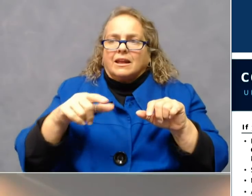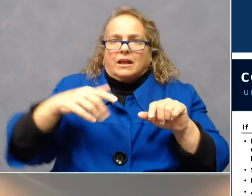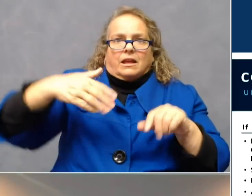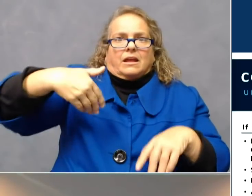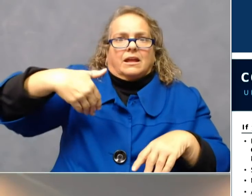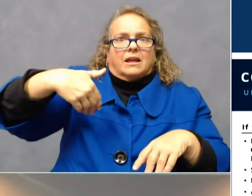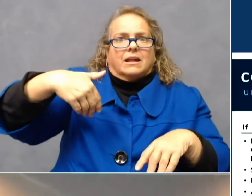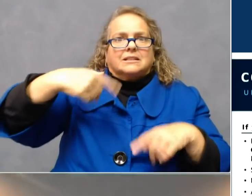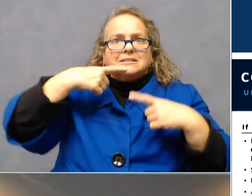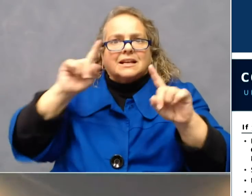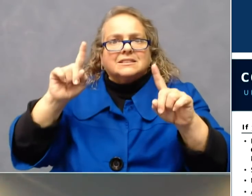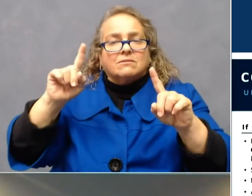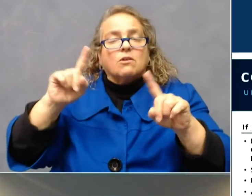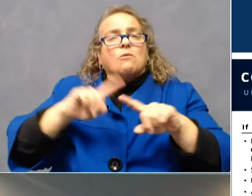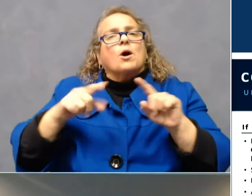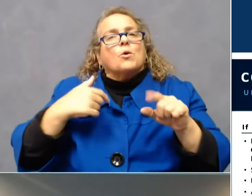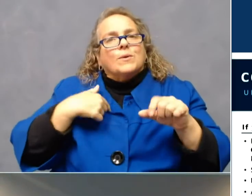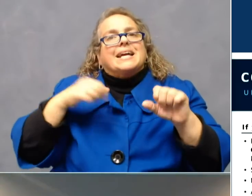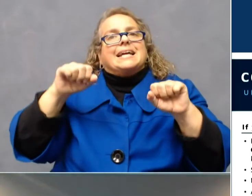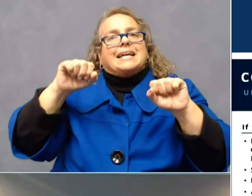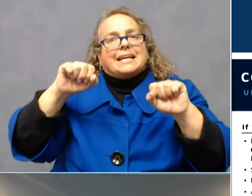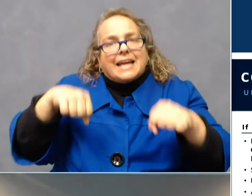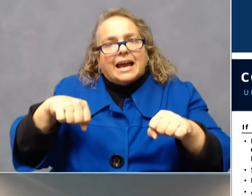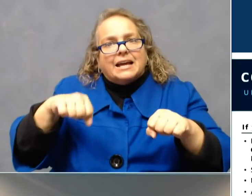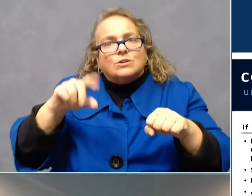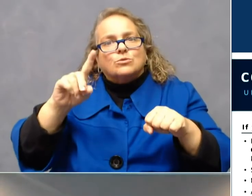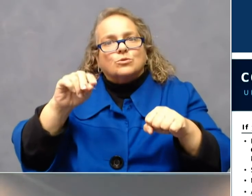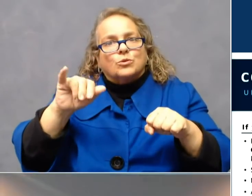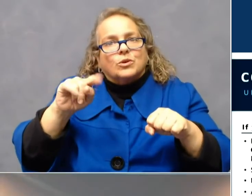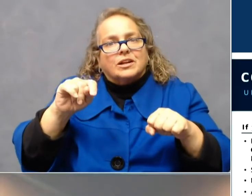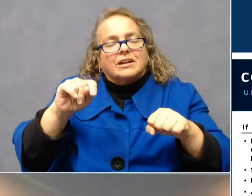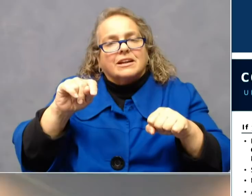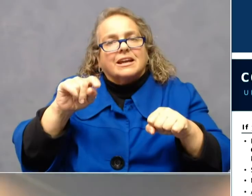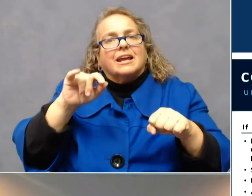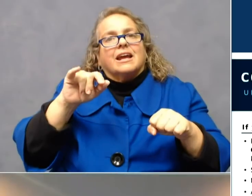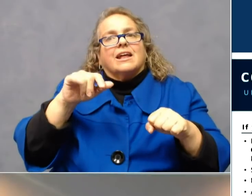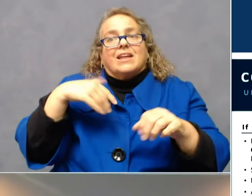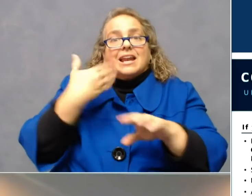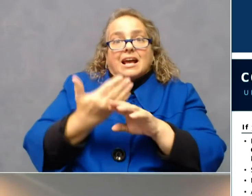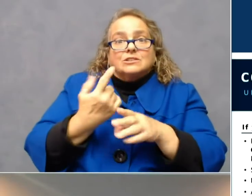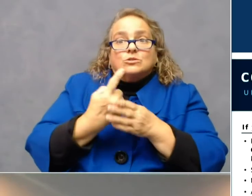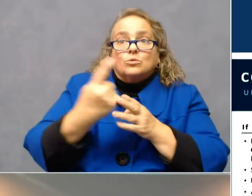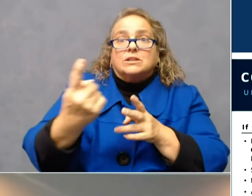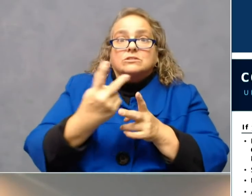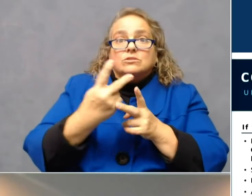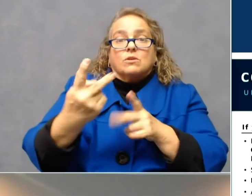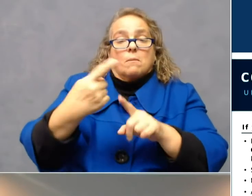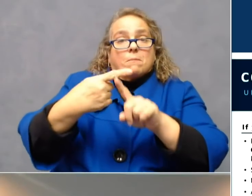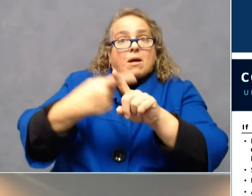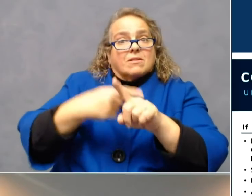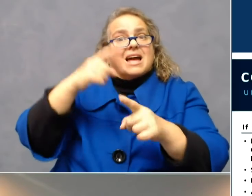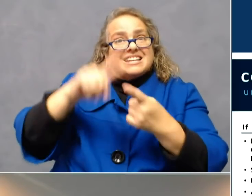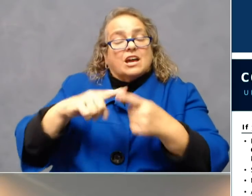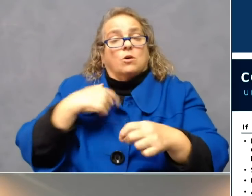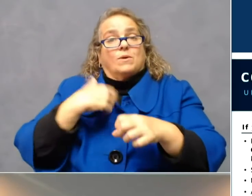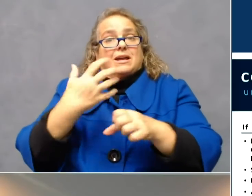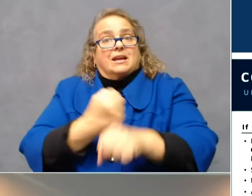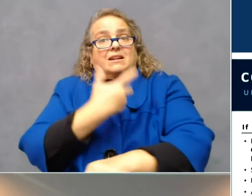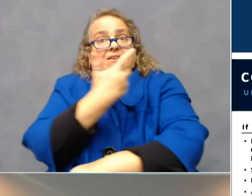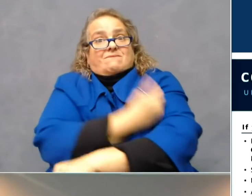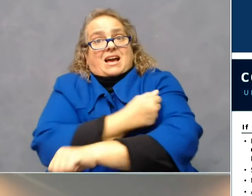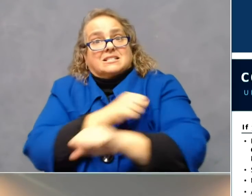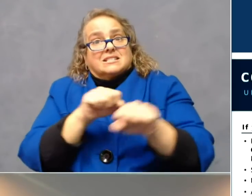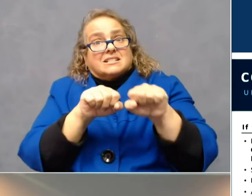effective job of doing that over the coming weeks and months until we get a vaccine deployed to